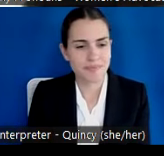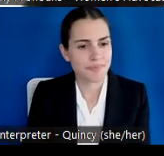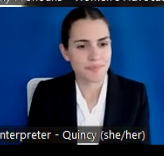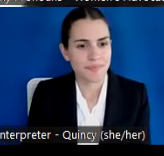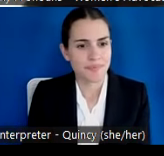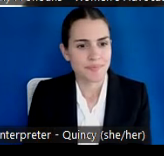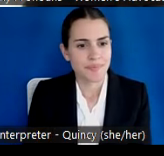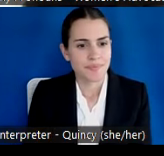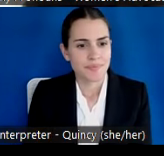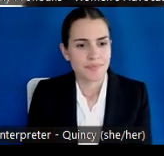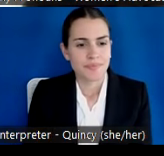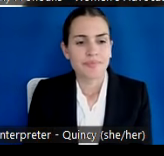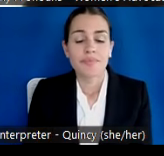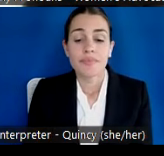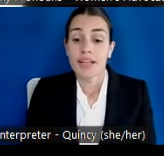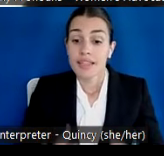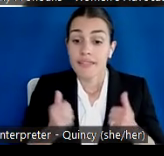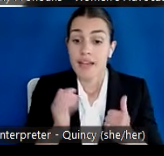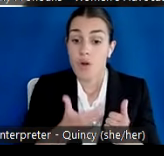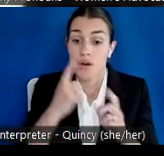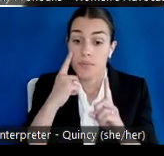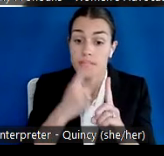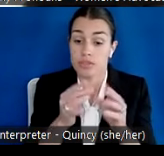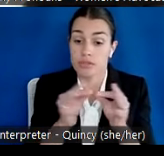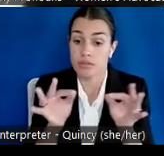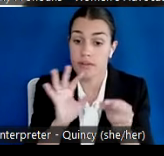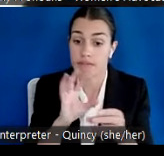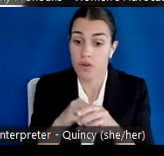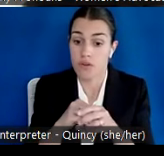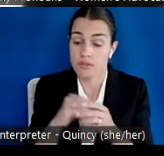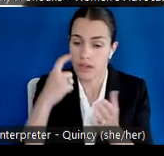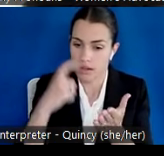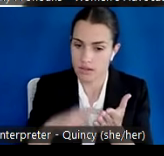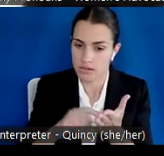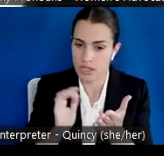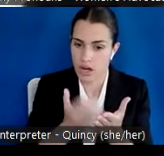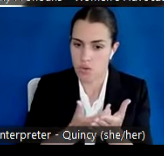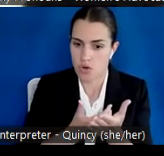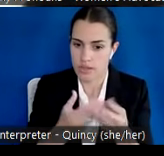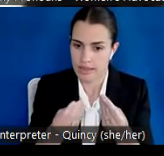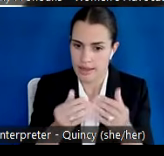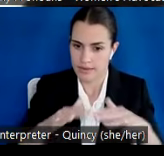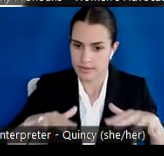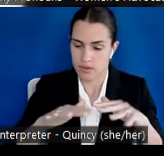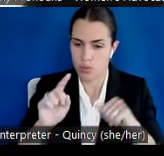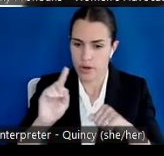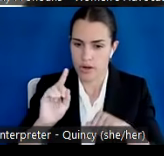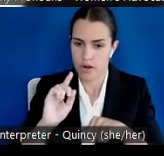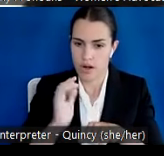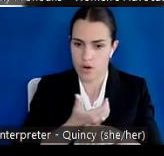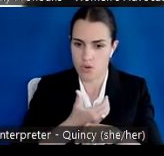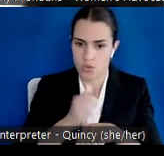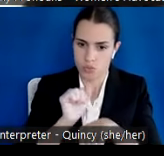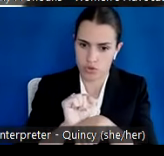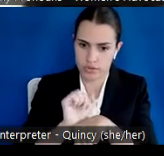And living our mission involves acknowledging the land at which our work takes place and also demonstrating our commitment to